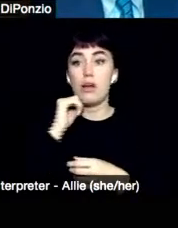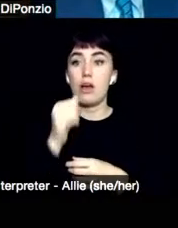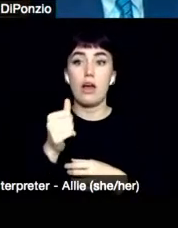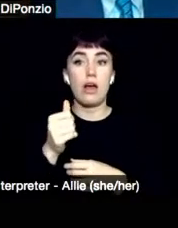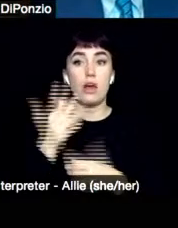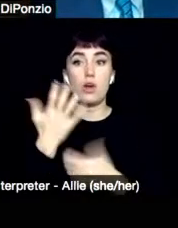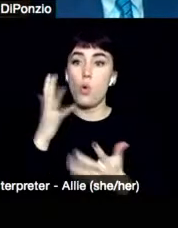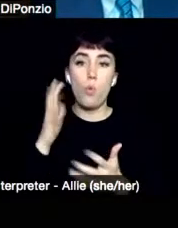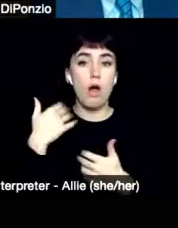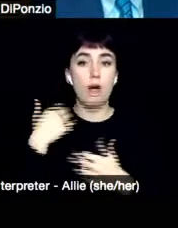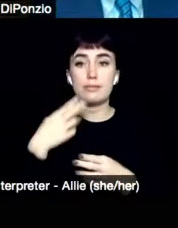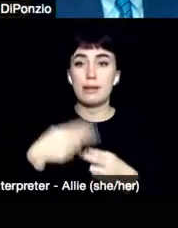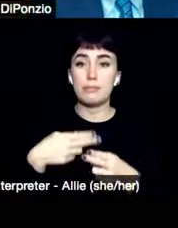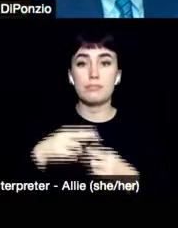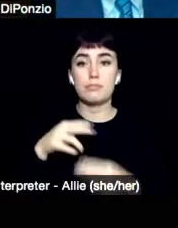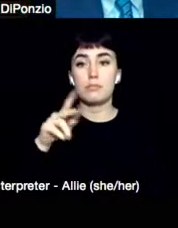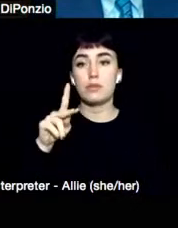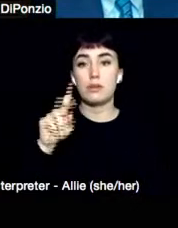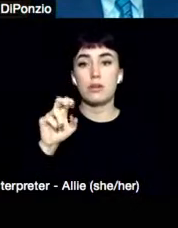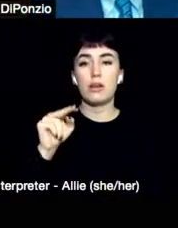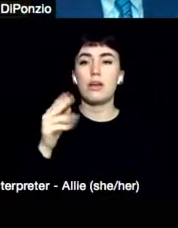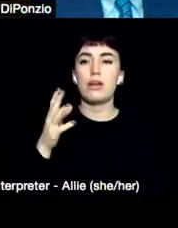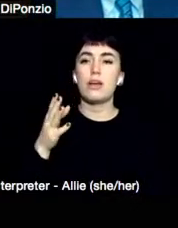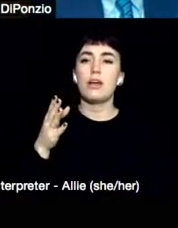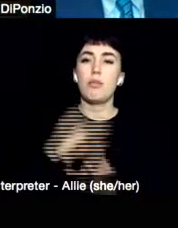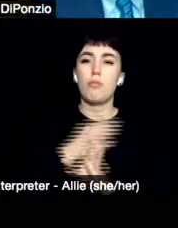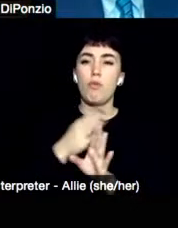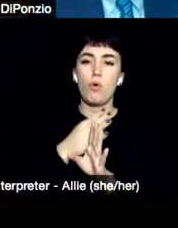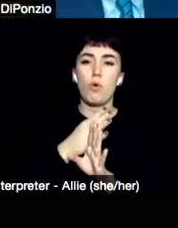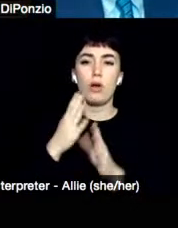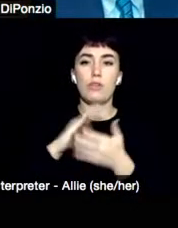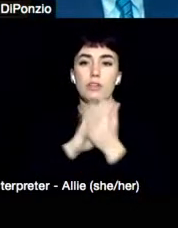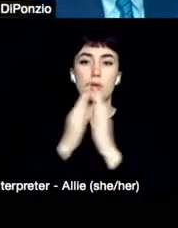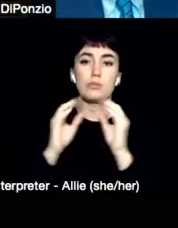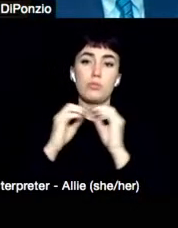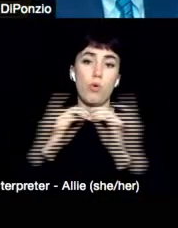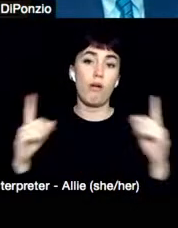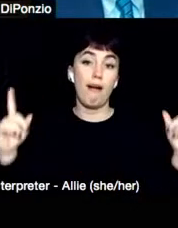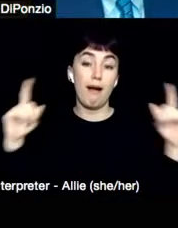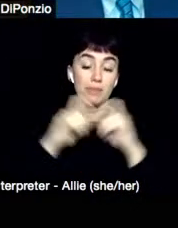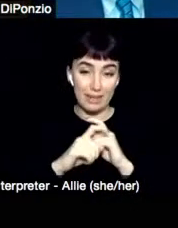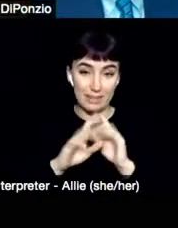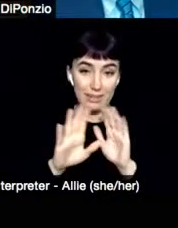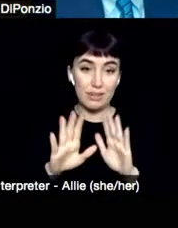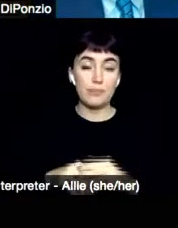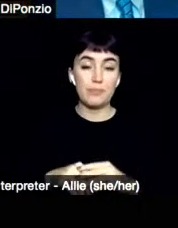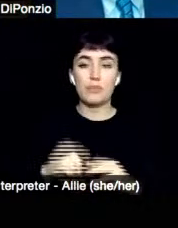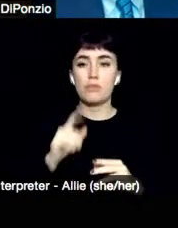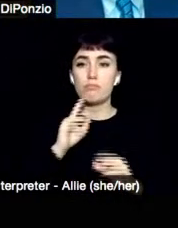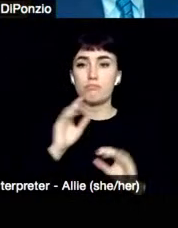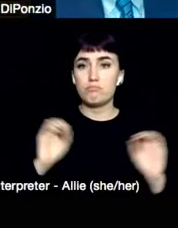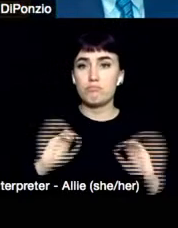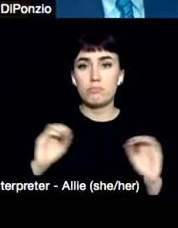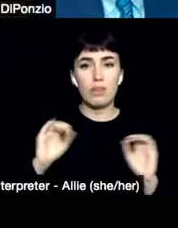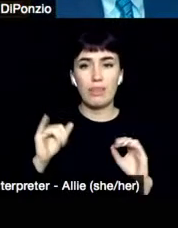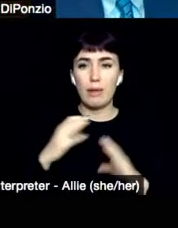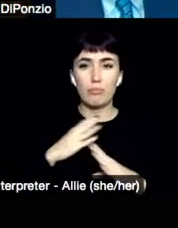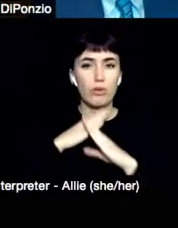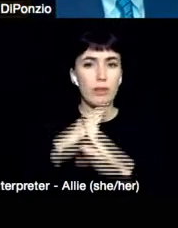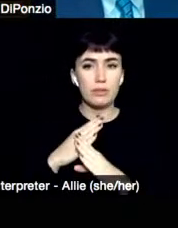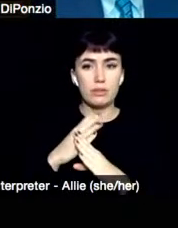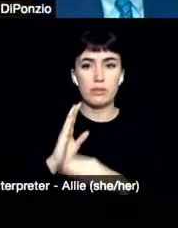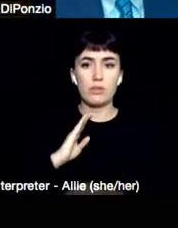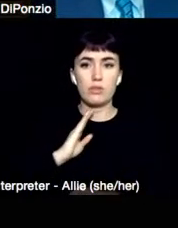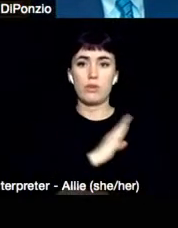name. Supervisor, before we get this too complicated, there is nothing that prohibits the board